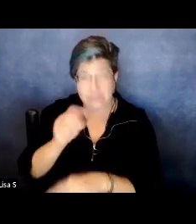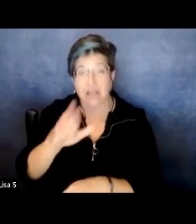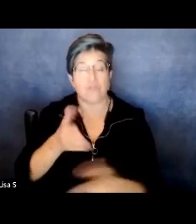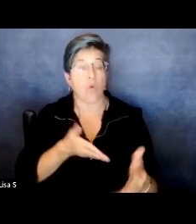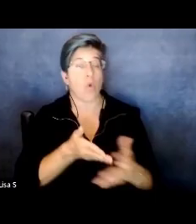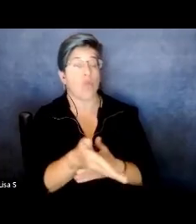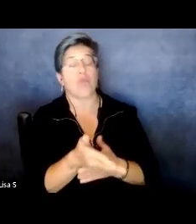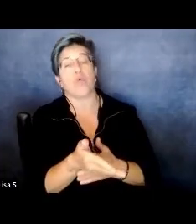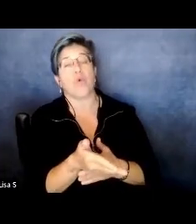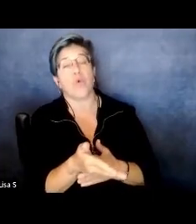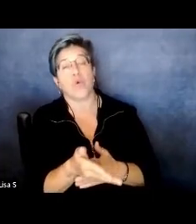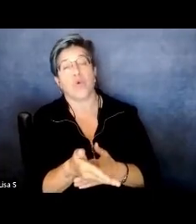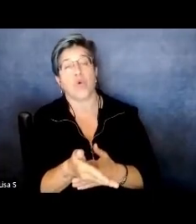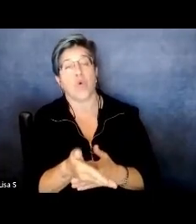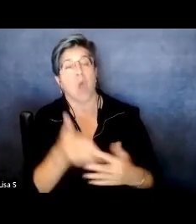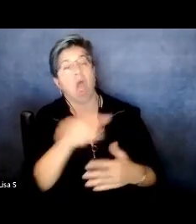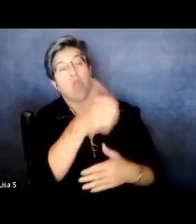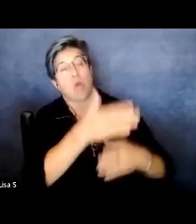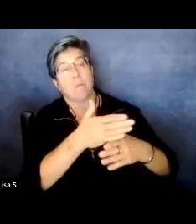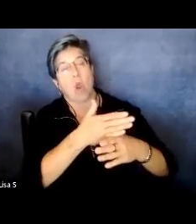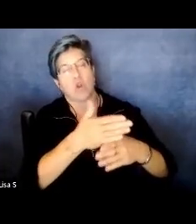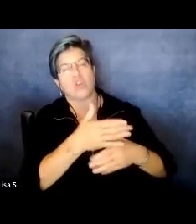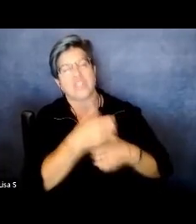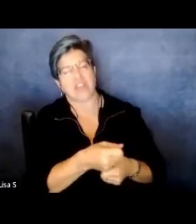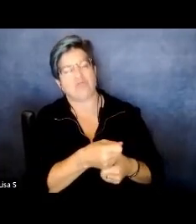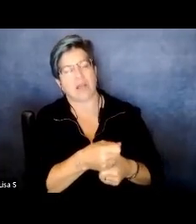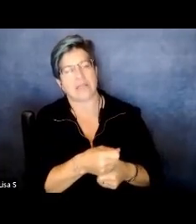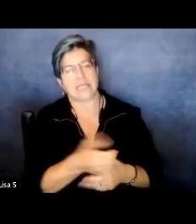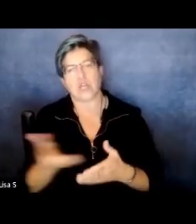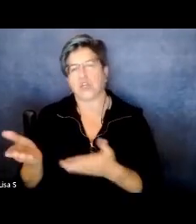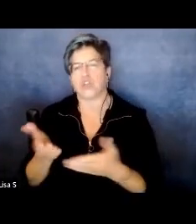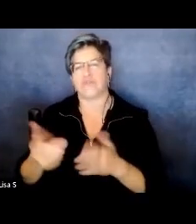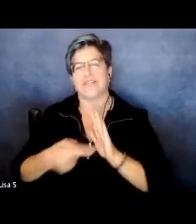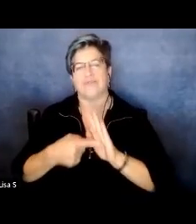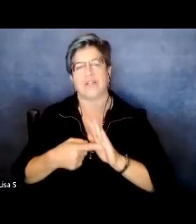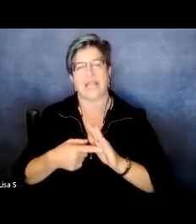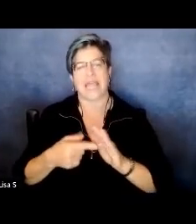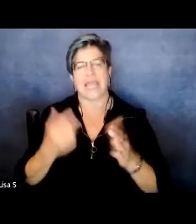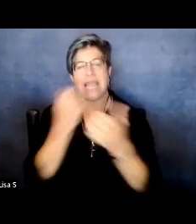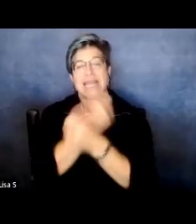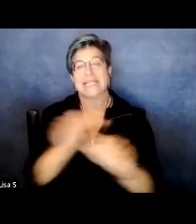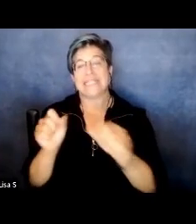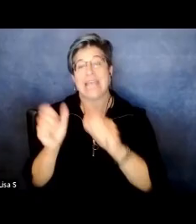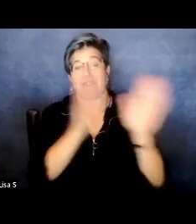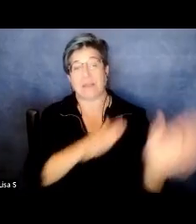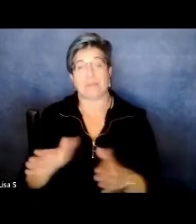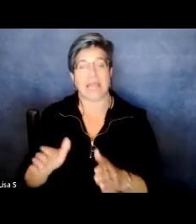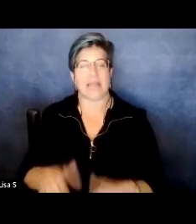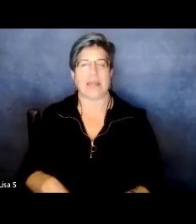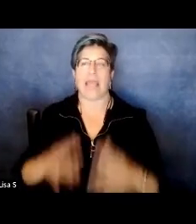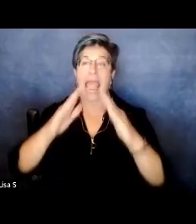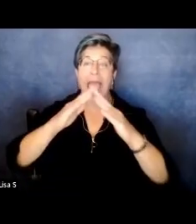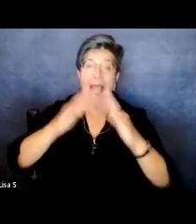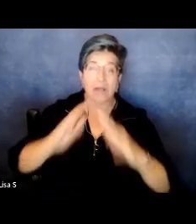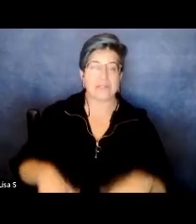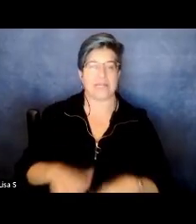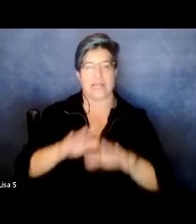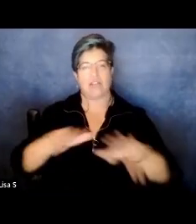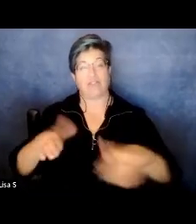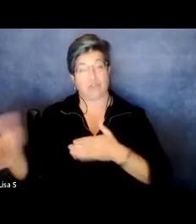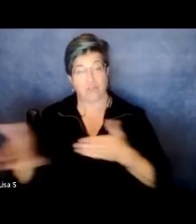through trusted partners. Services like safety planning, getting folks housing, children's